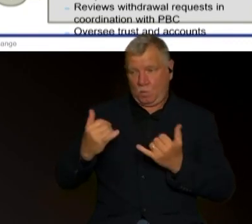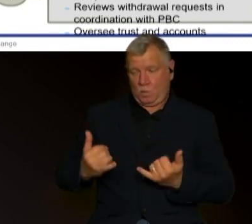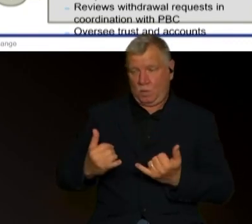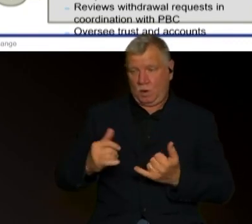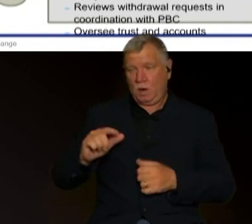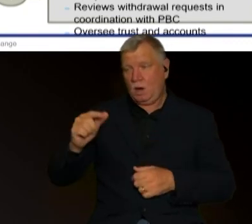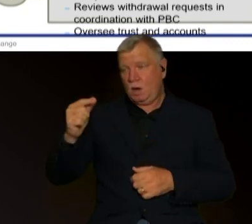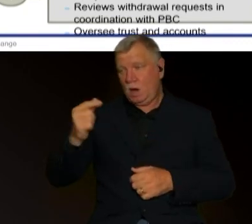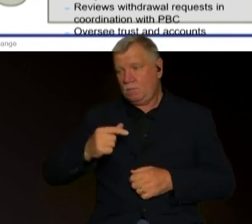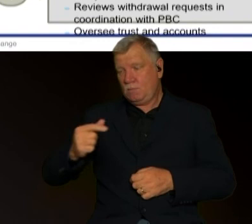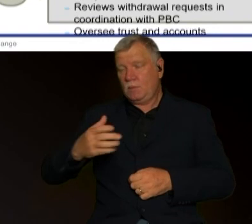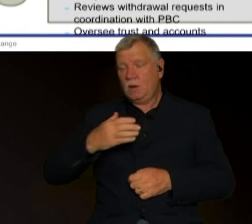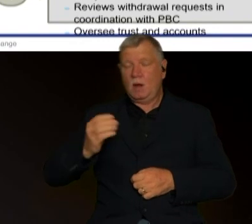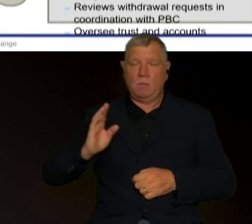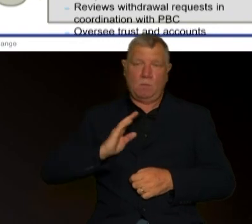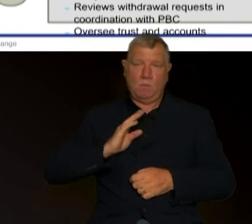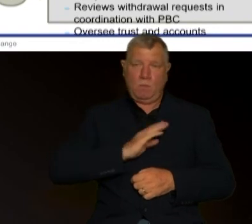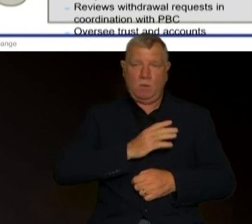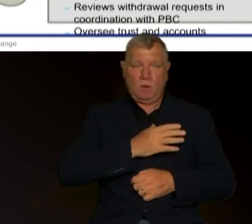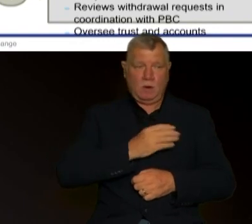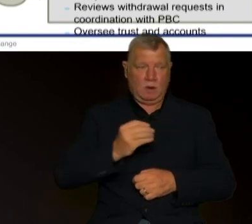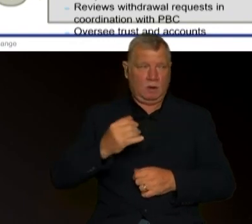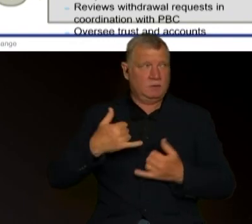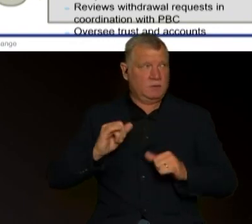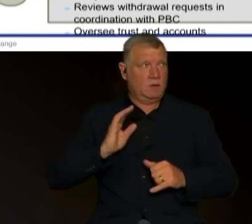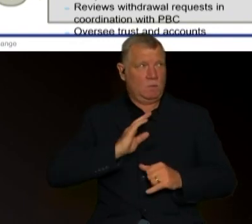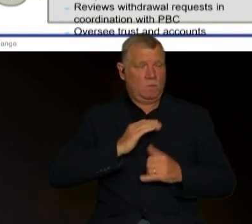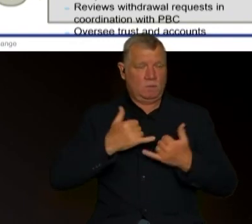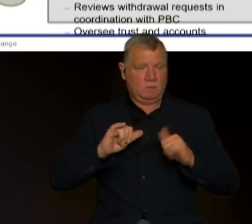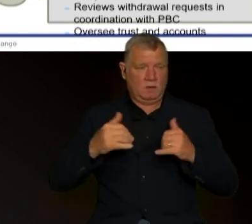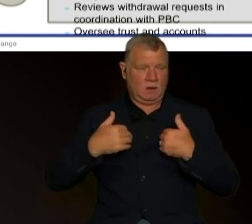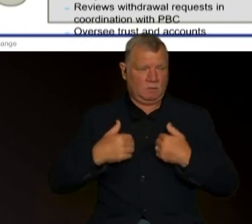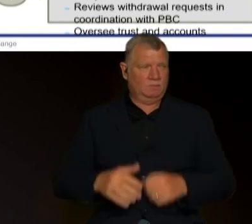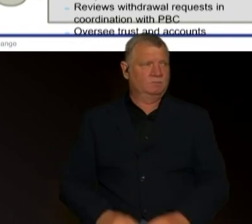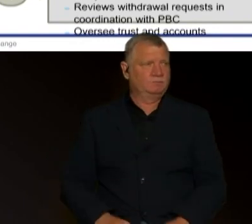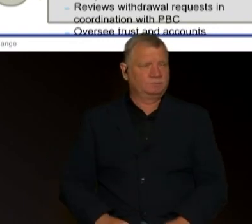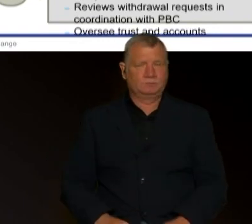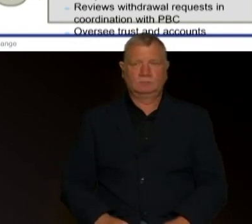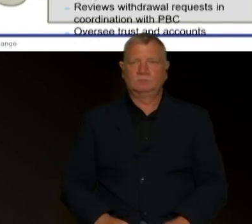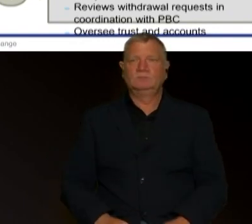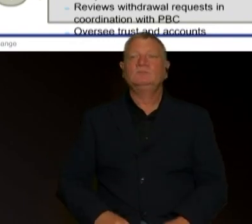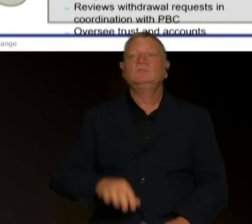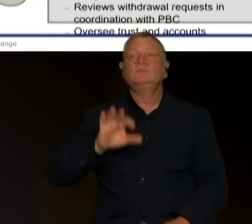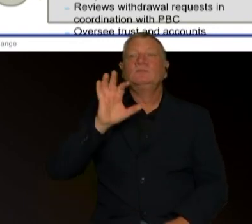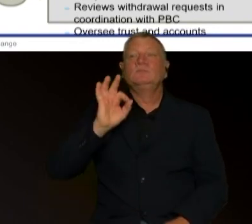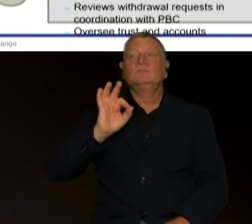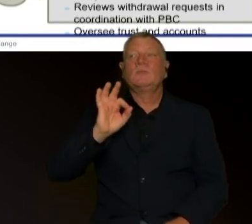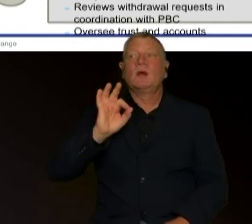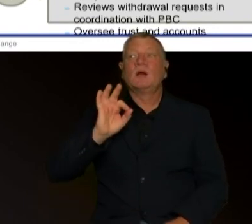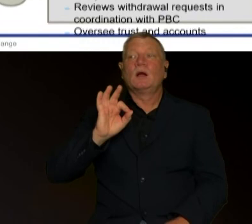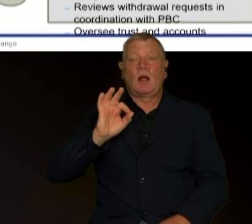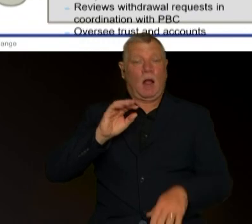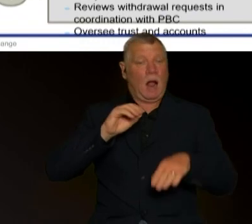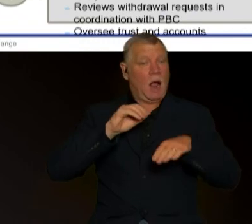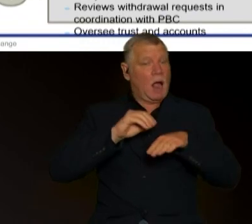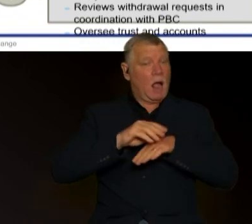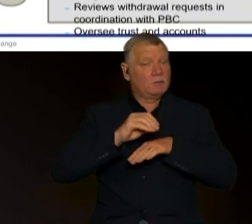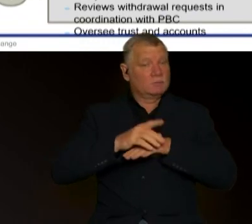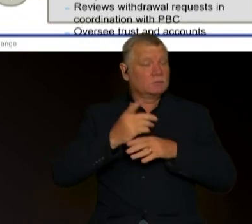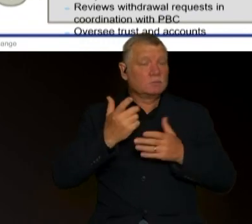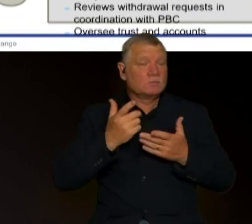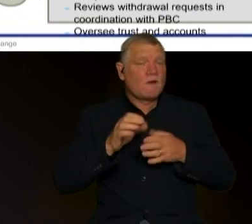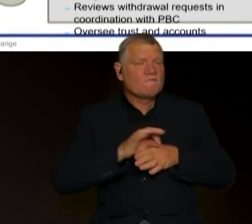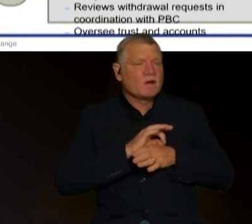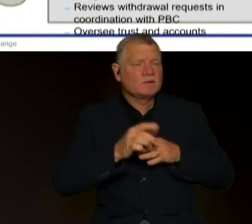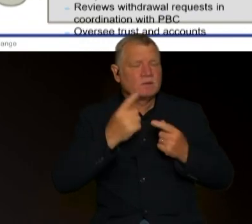the government, and the oversight board, while the oversight board is still in existence. The 9-member Pension Benefits Council's primary